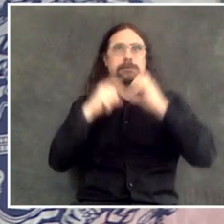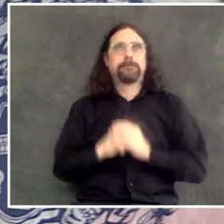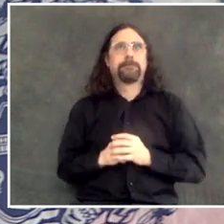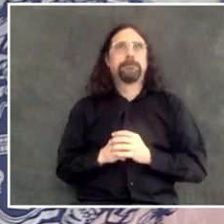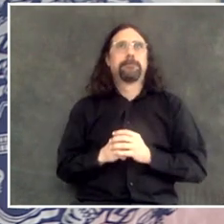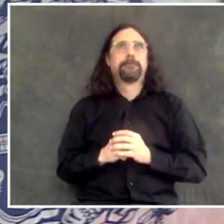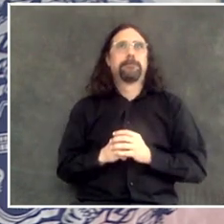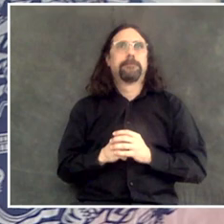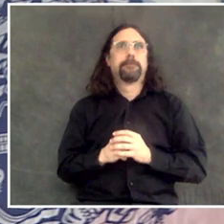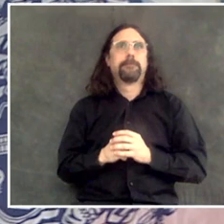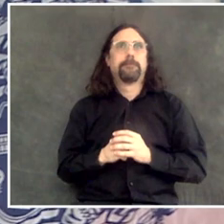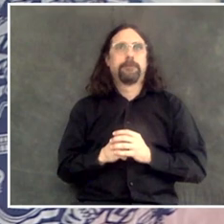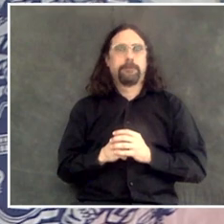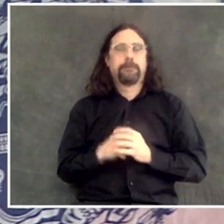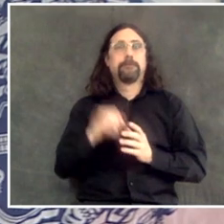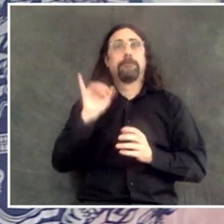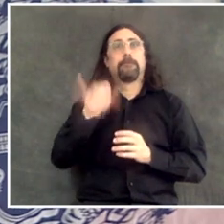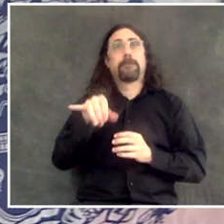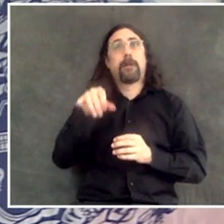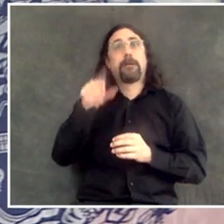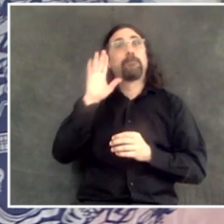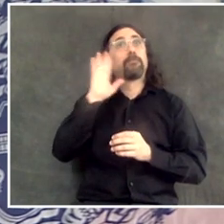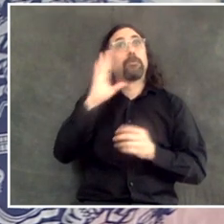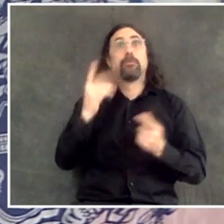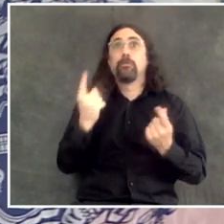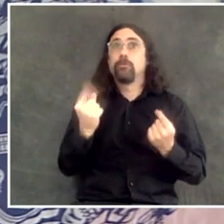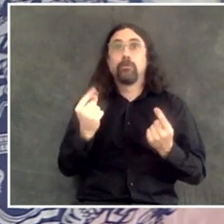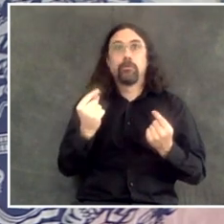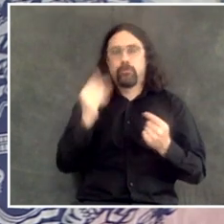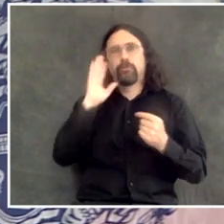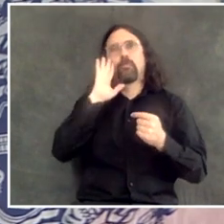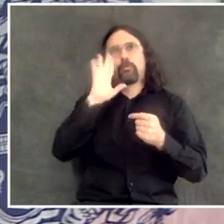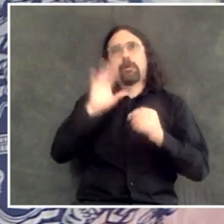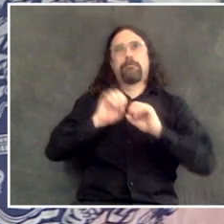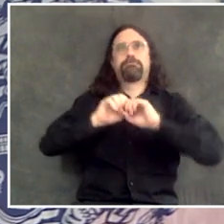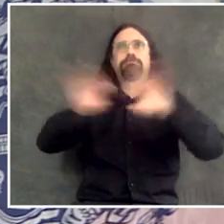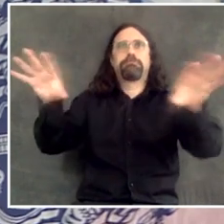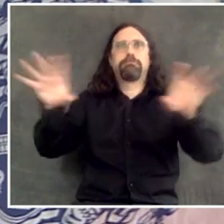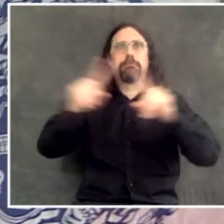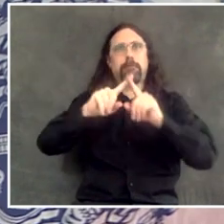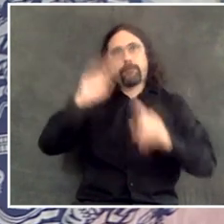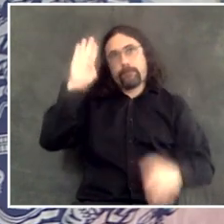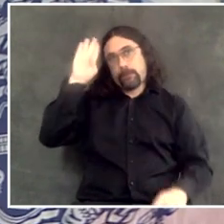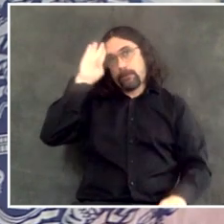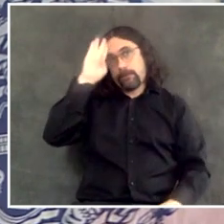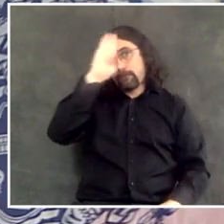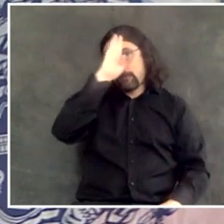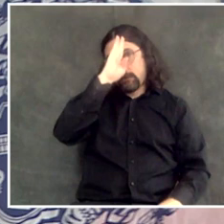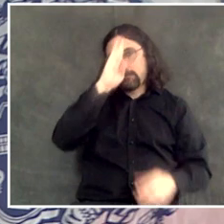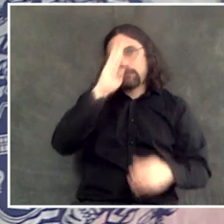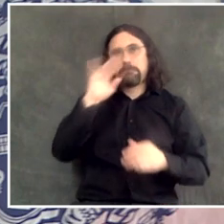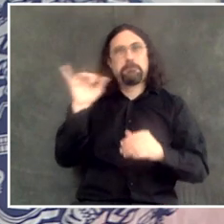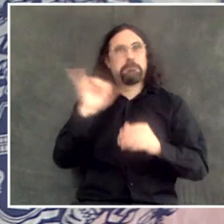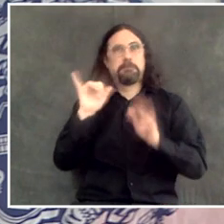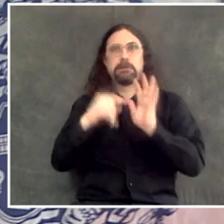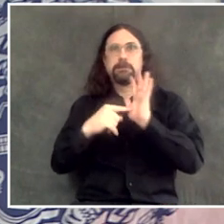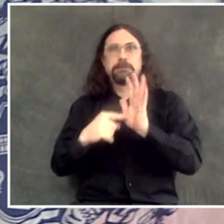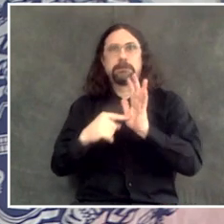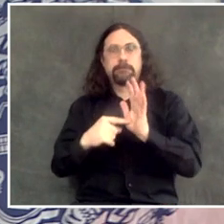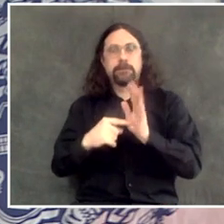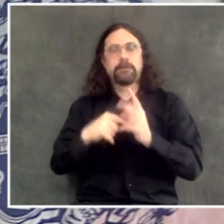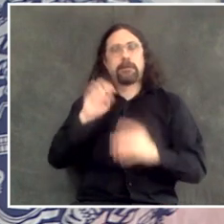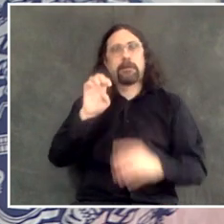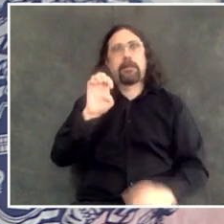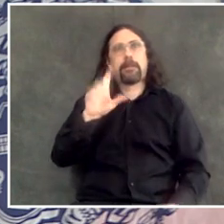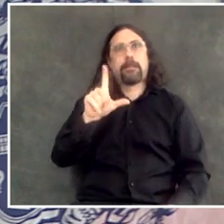and Lincoln Hospital, Bellevue, Queens Hospital. All these places have really been the tip of the spear. And I